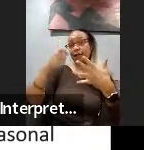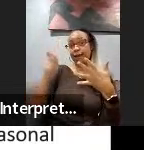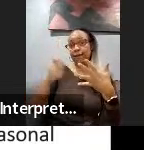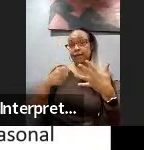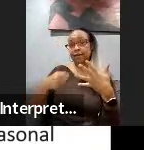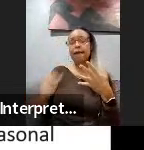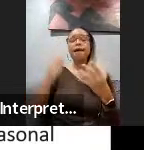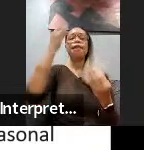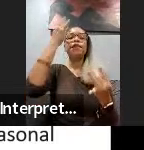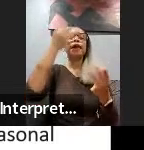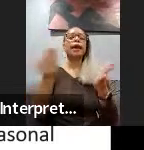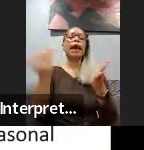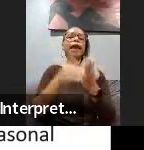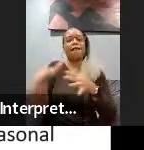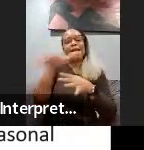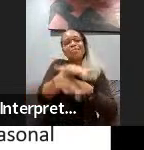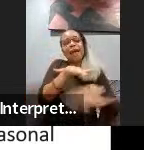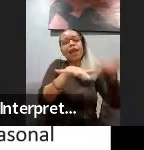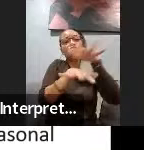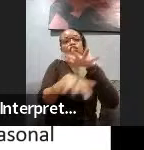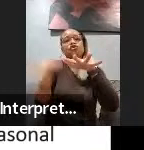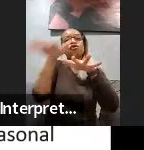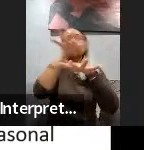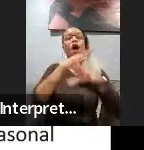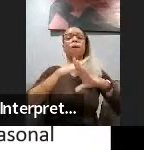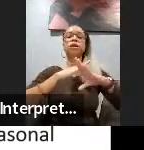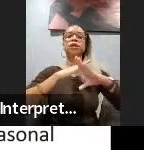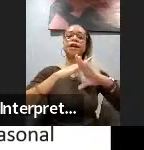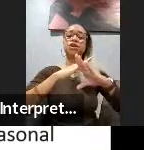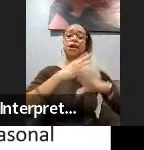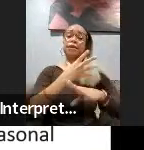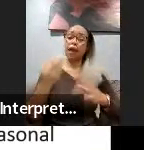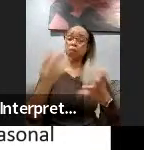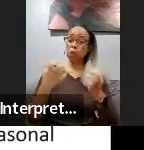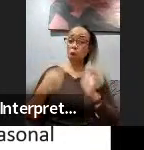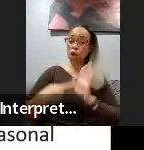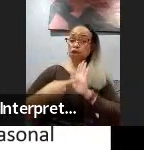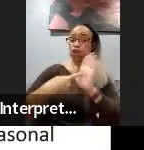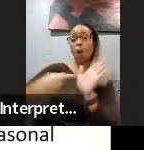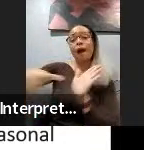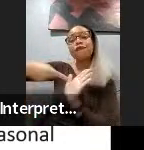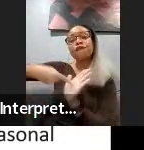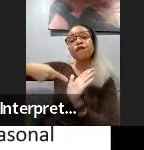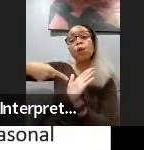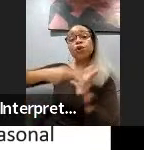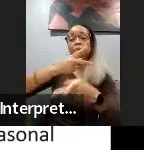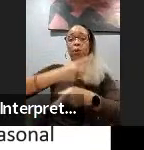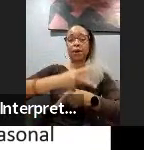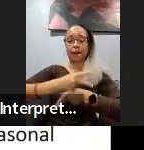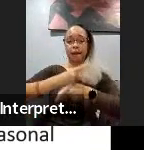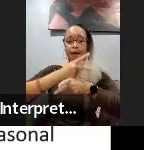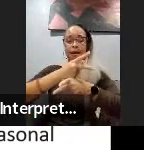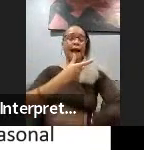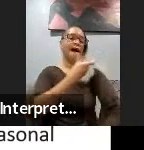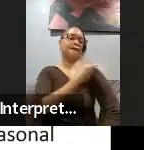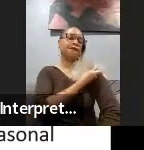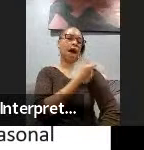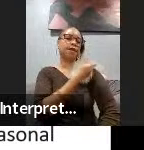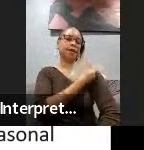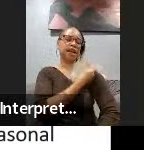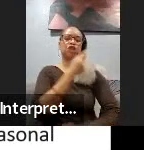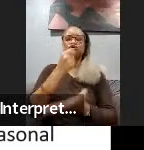again, all of those layers of protection. And then we wanted to highlight affordable care. So at least right now, vaccine and treatment are